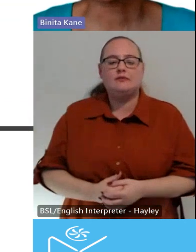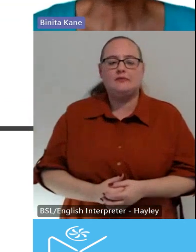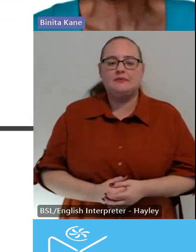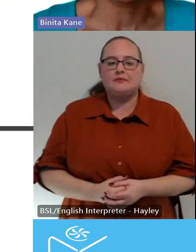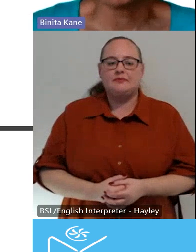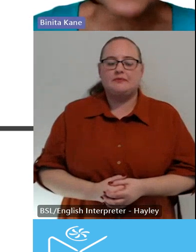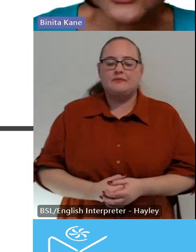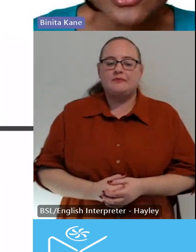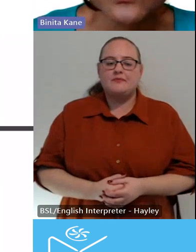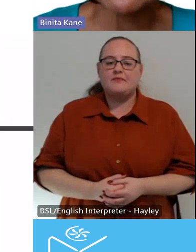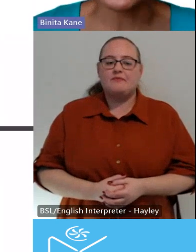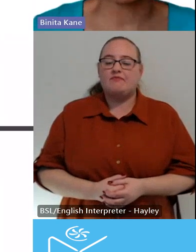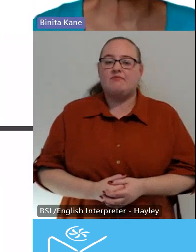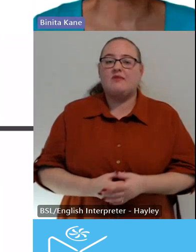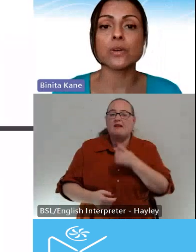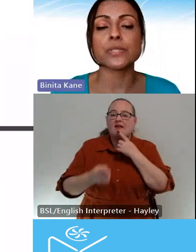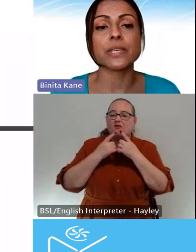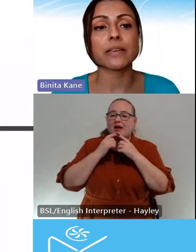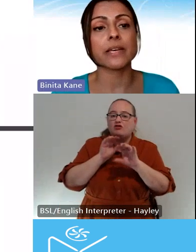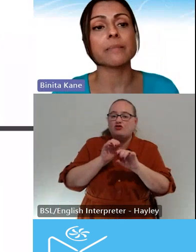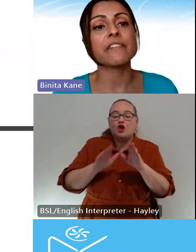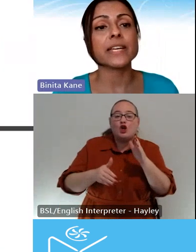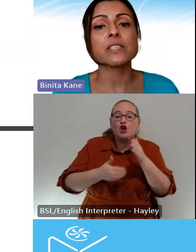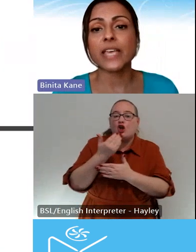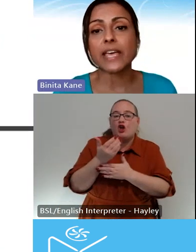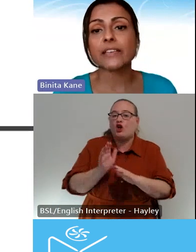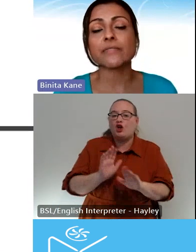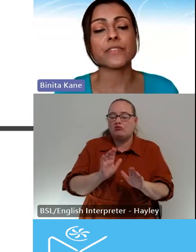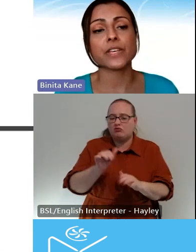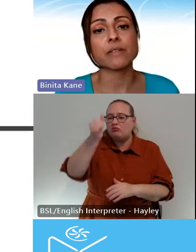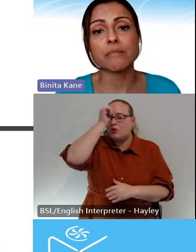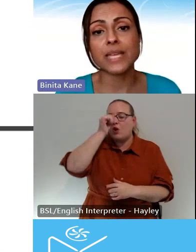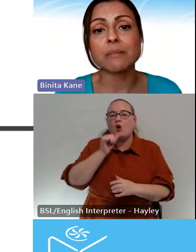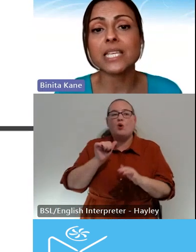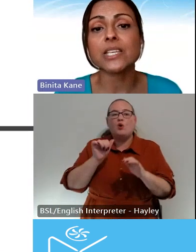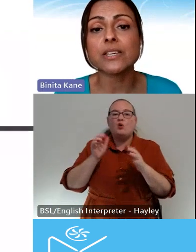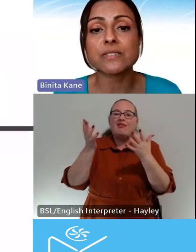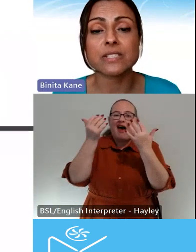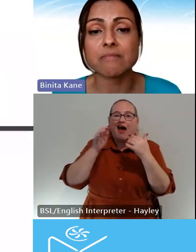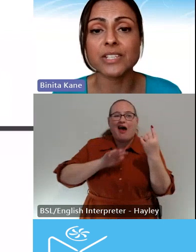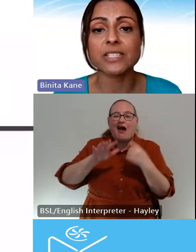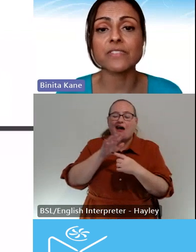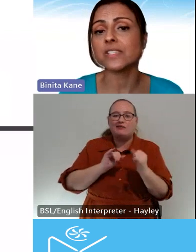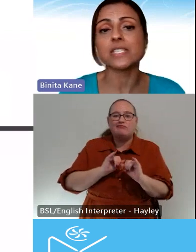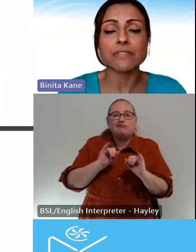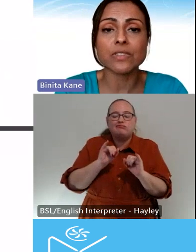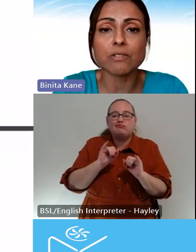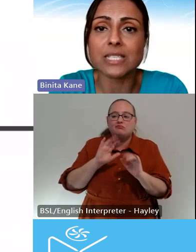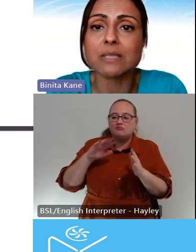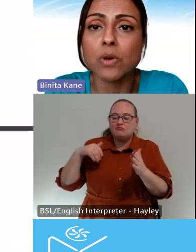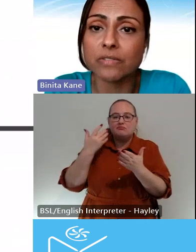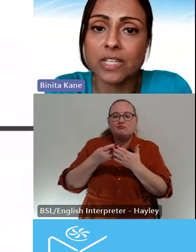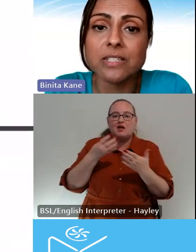So this isn't new information. We've known about the toxic effects of air for many, many years, since 1957,